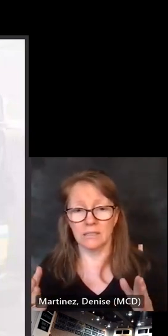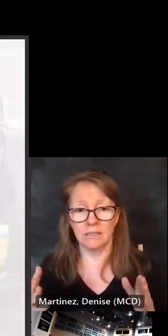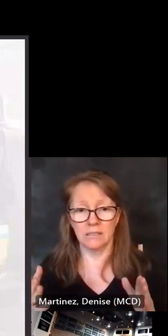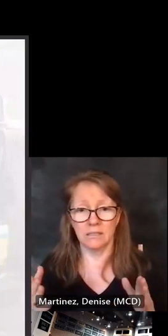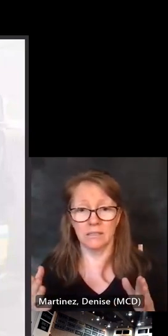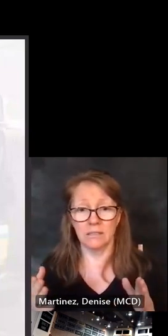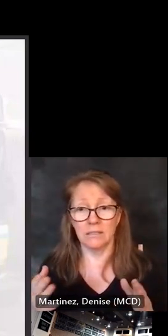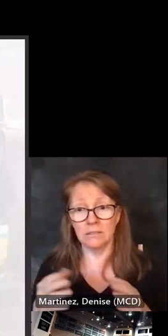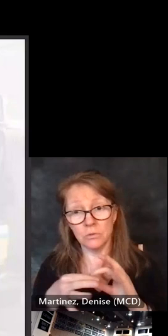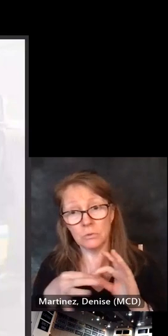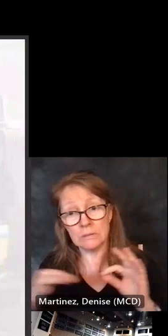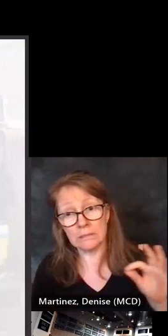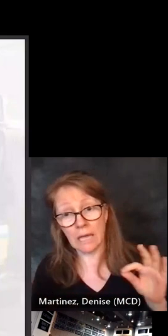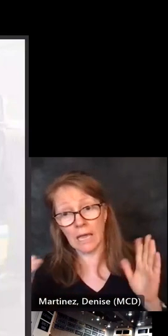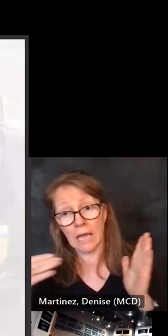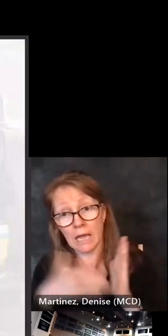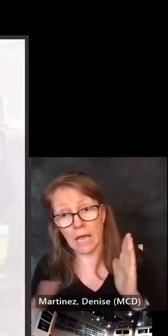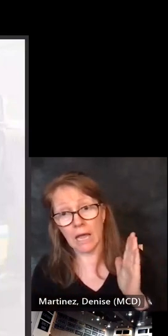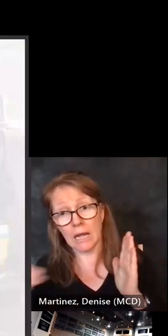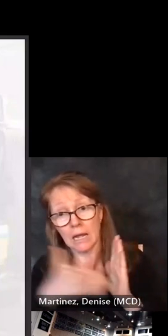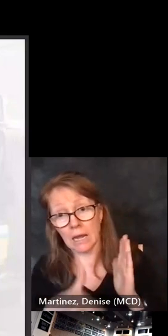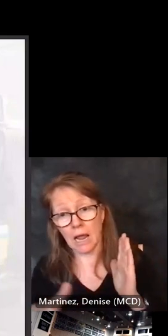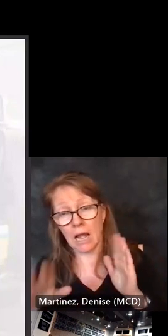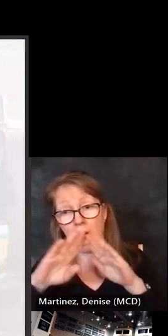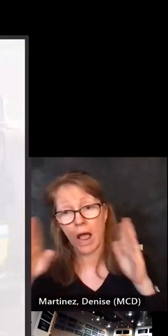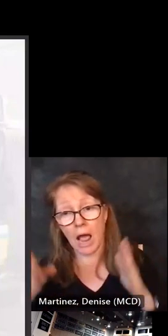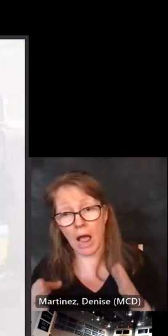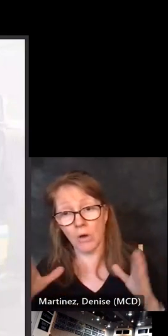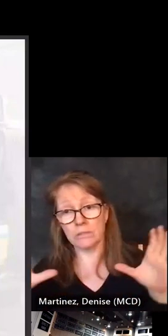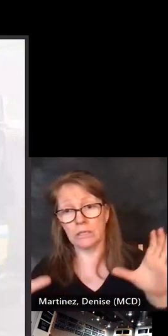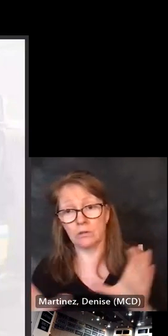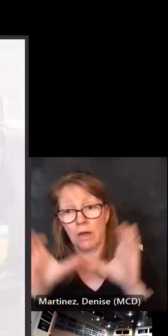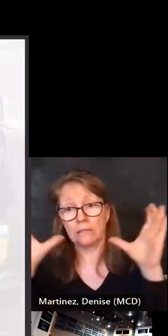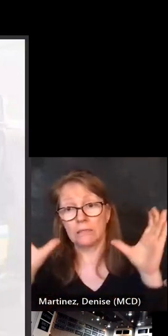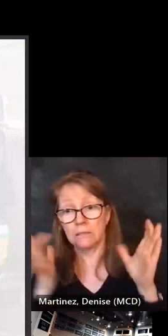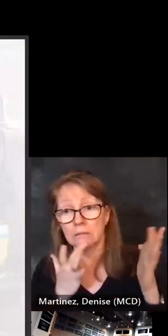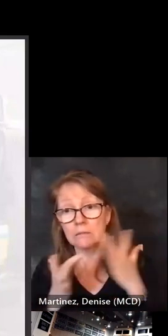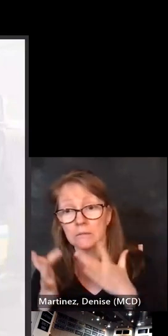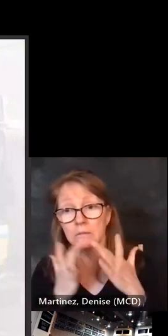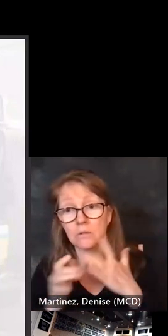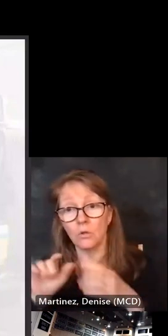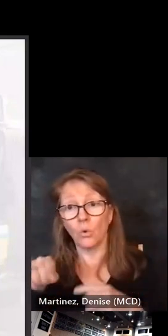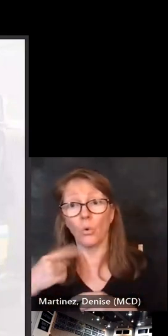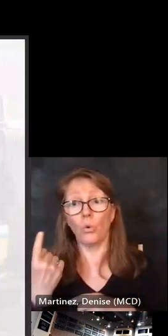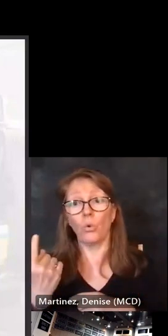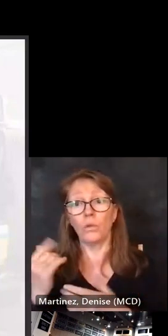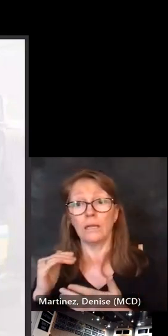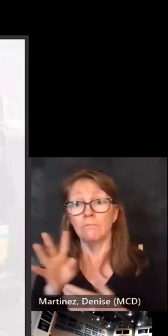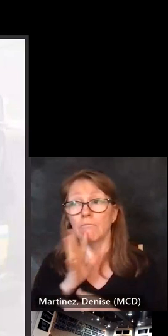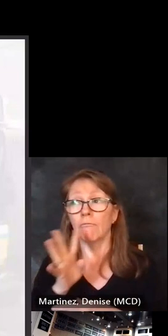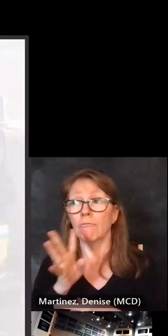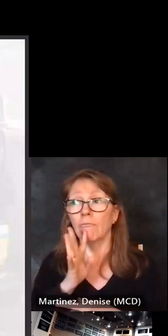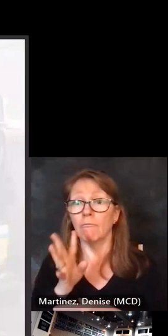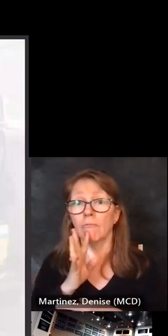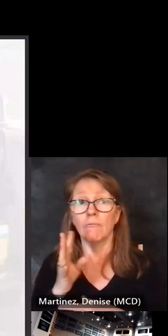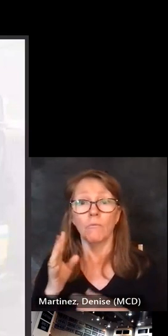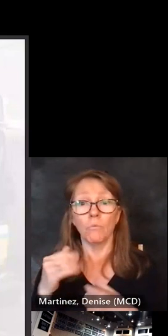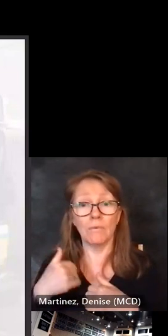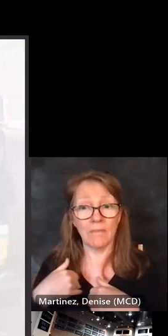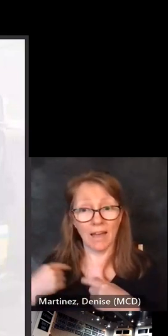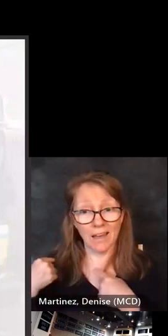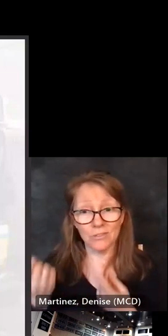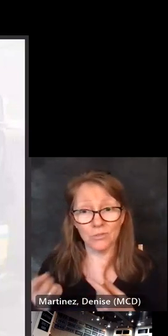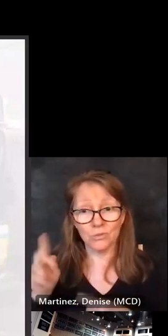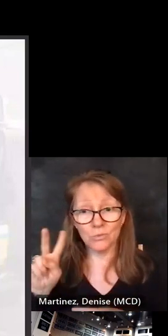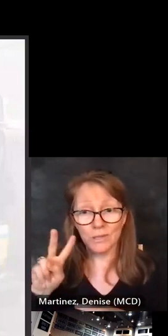housing crisis, transit-related housing? The only excuse we're getting out of these agencies is we had 23 years to design